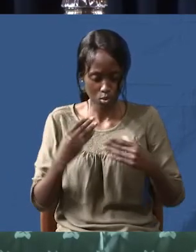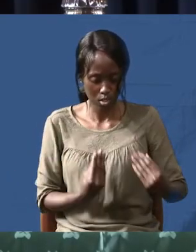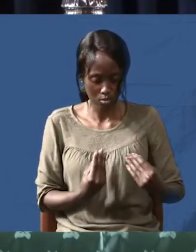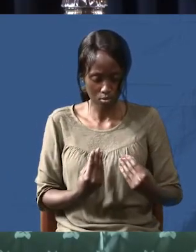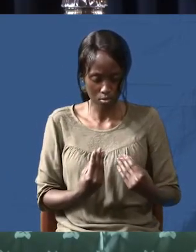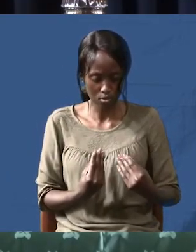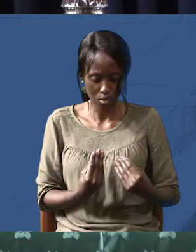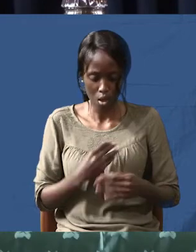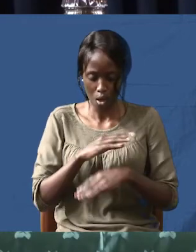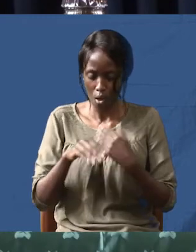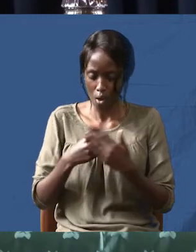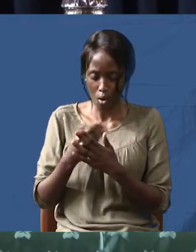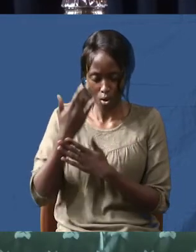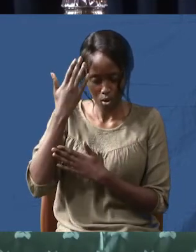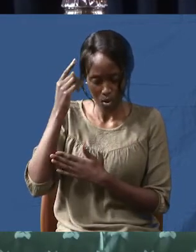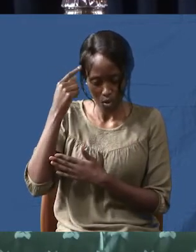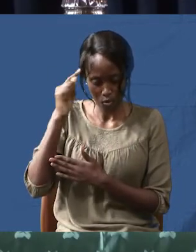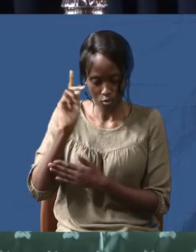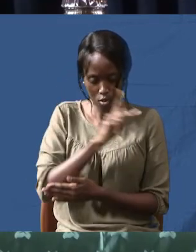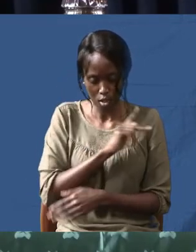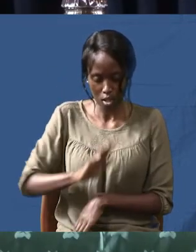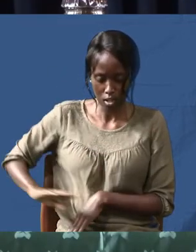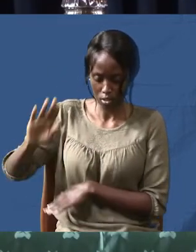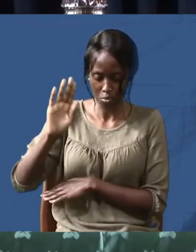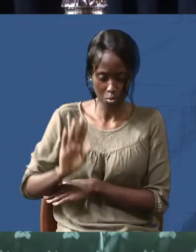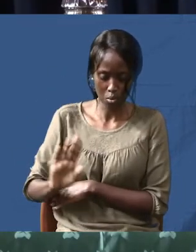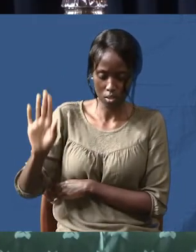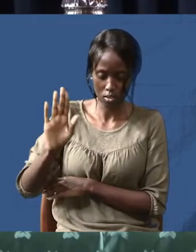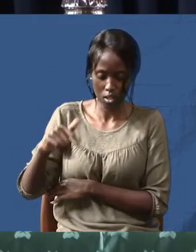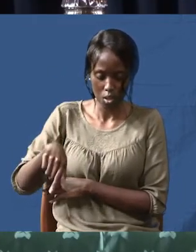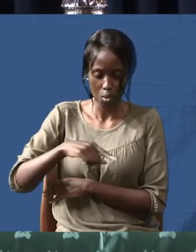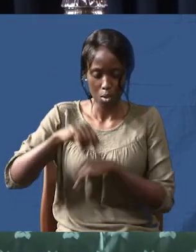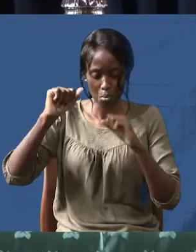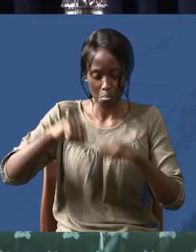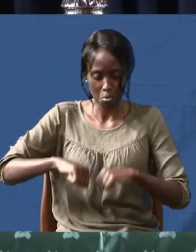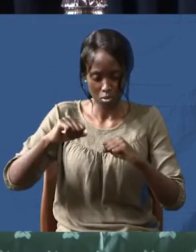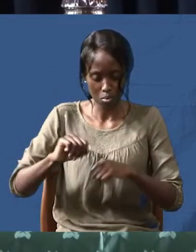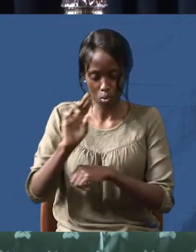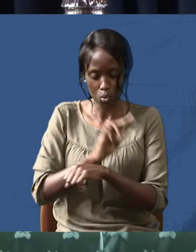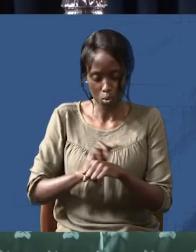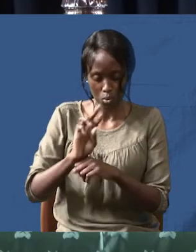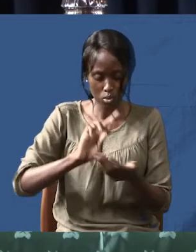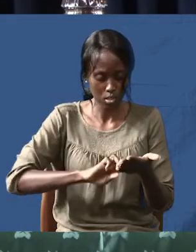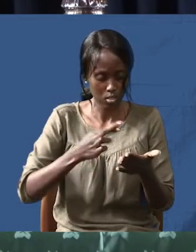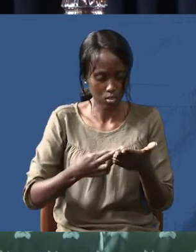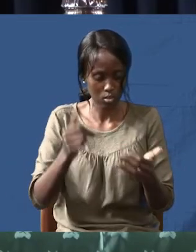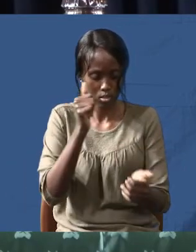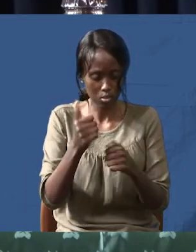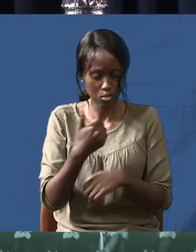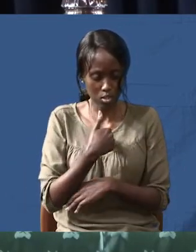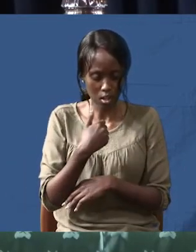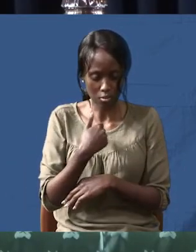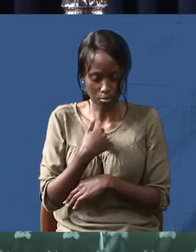actually for your kingdom. That we may use the resources at our disposal